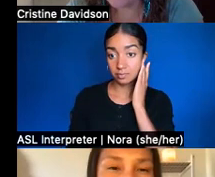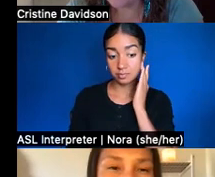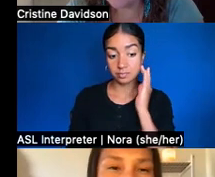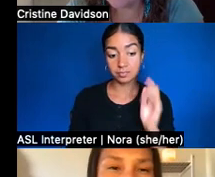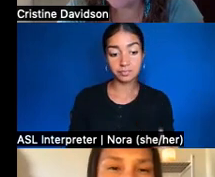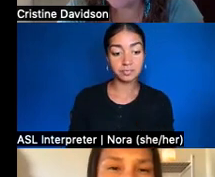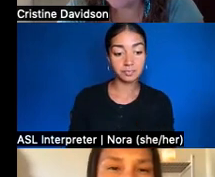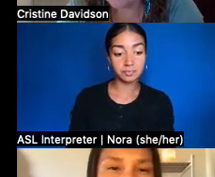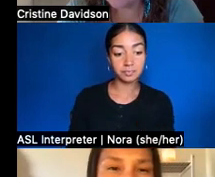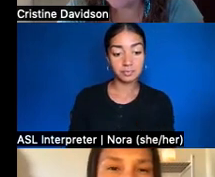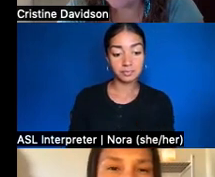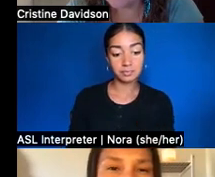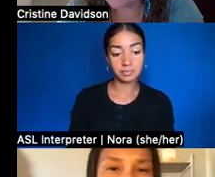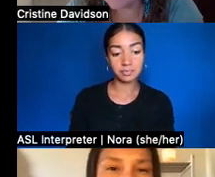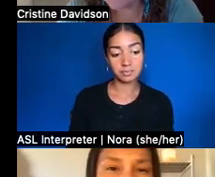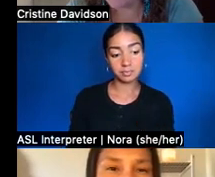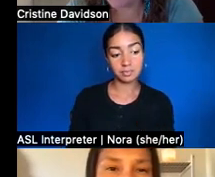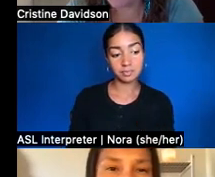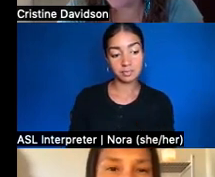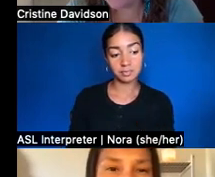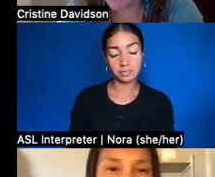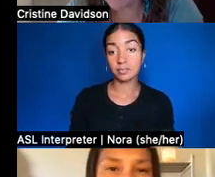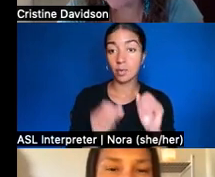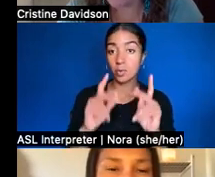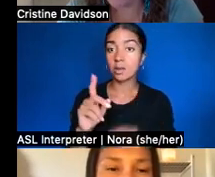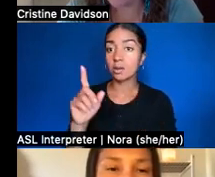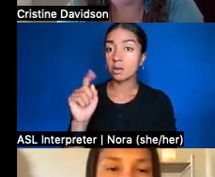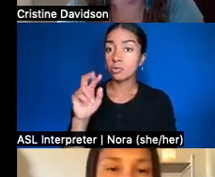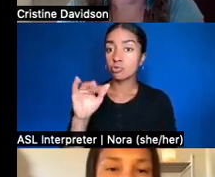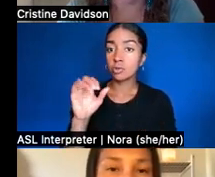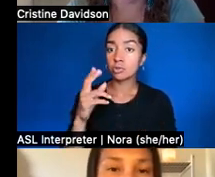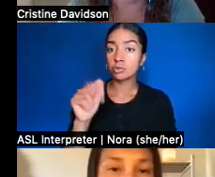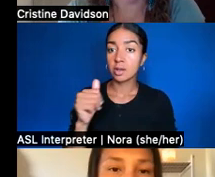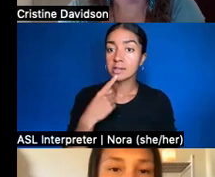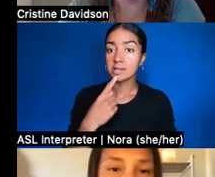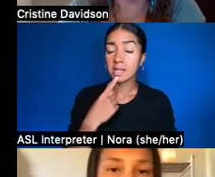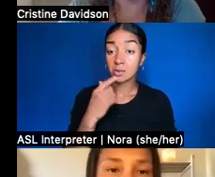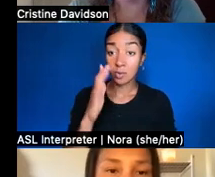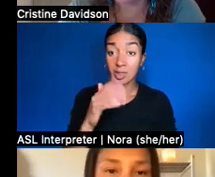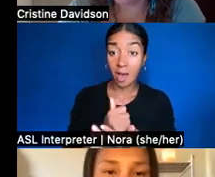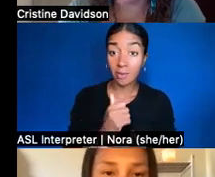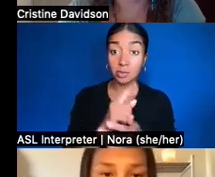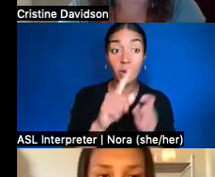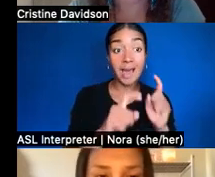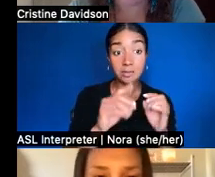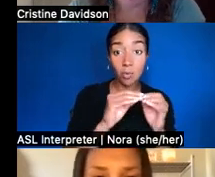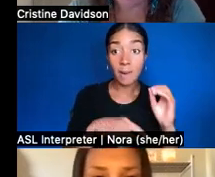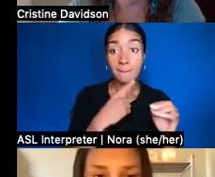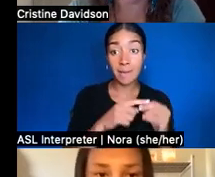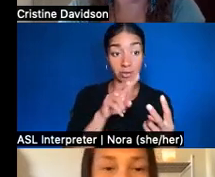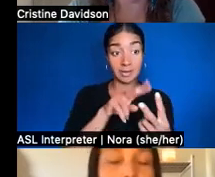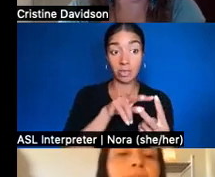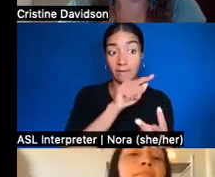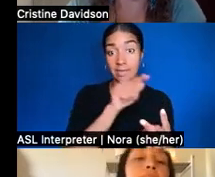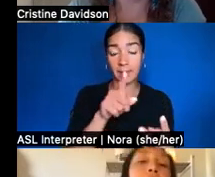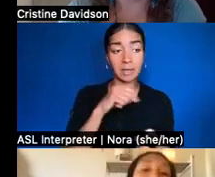Okay. So Tricia said, would it help to ask more about either of them, not just the assault, but get them talking about